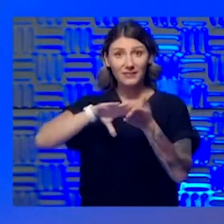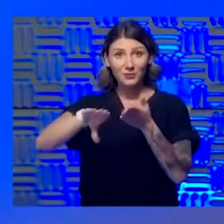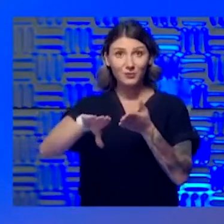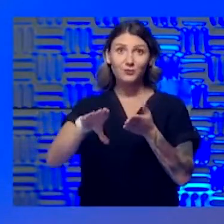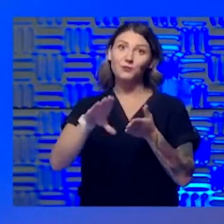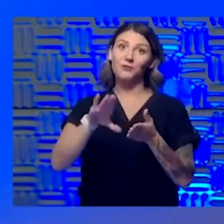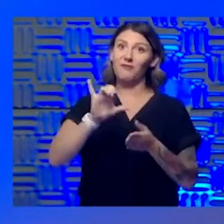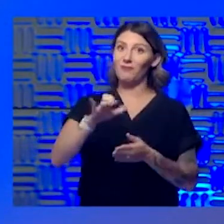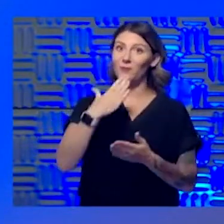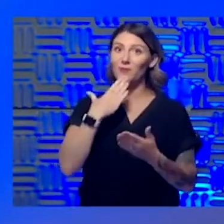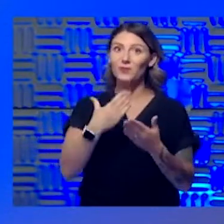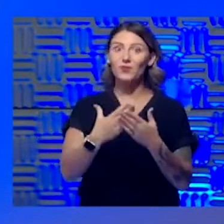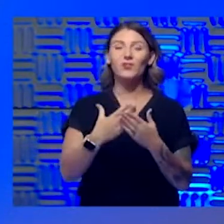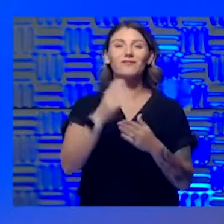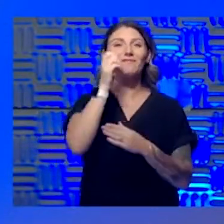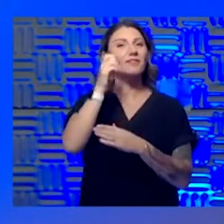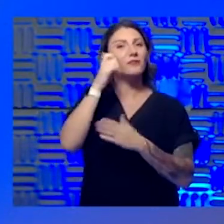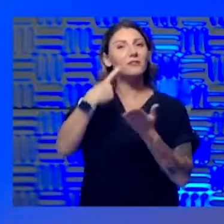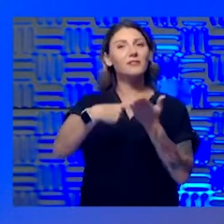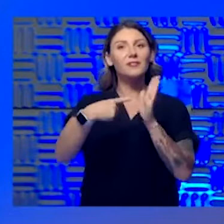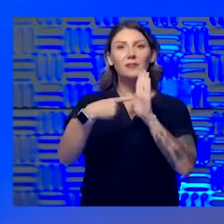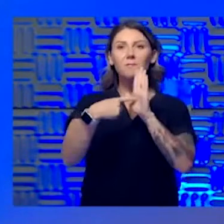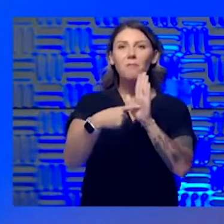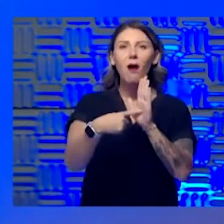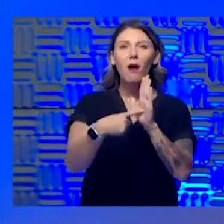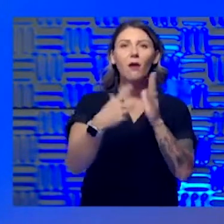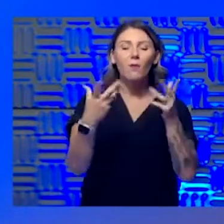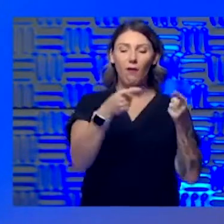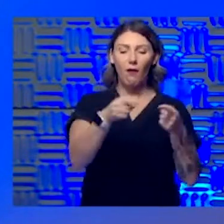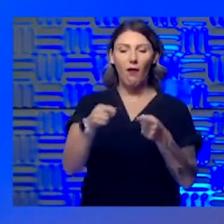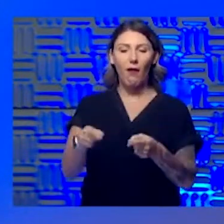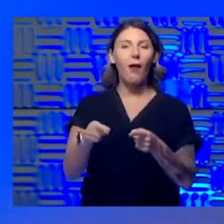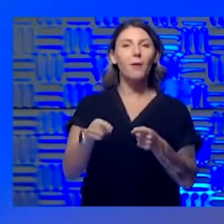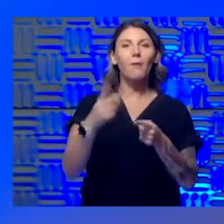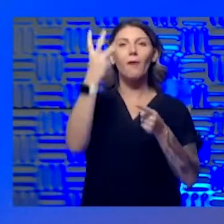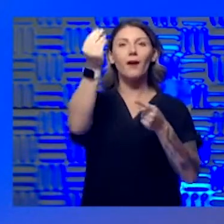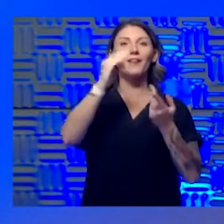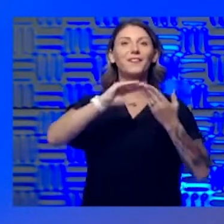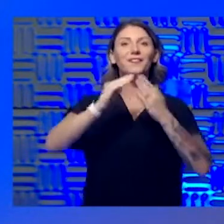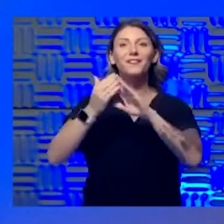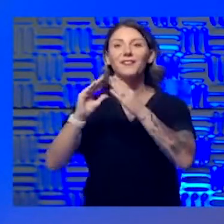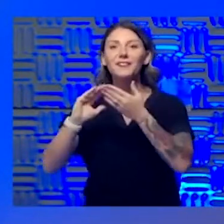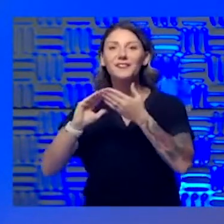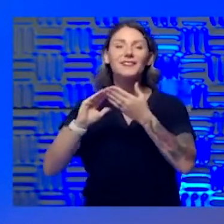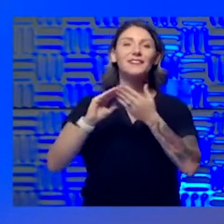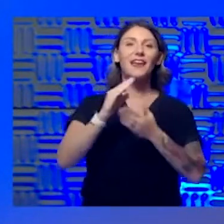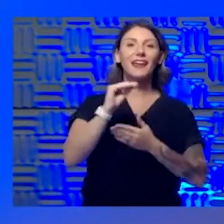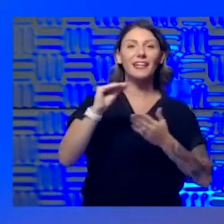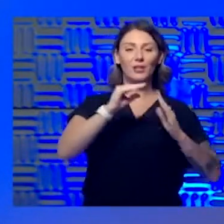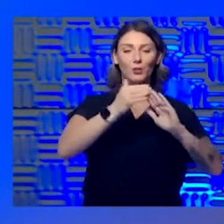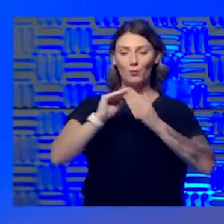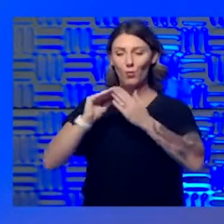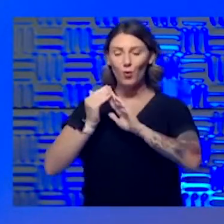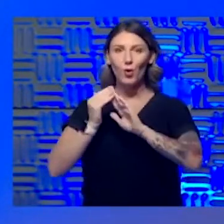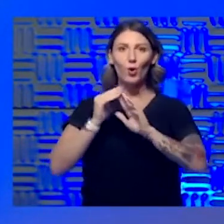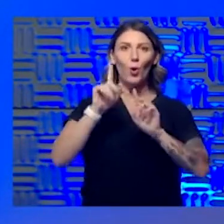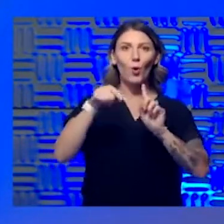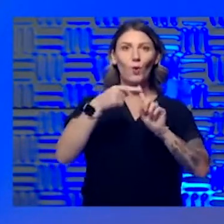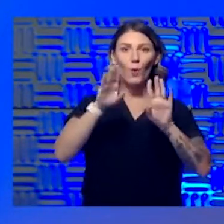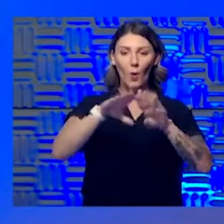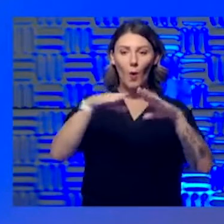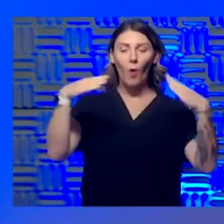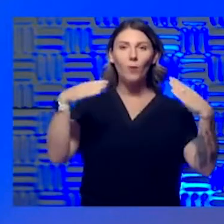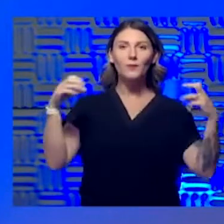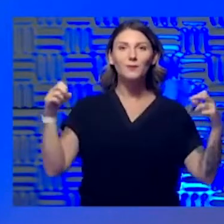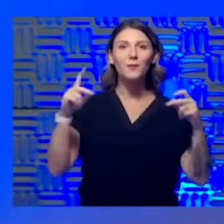about modeling and what's going to happen in the city and in the community once people start opening up and getting back. And we have